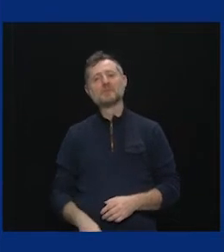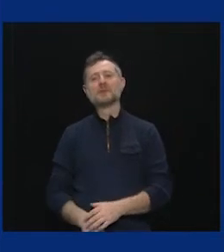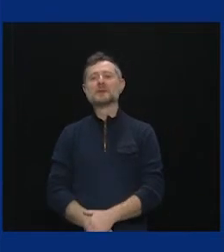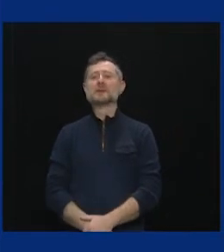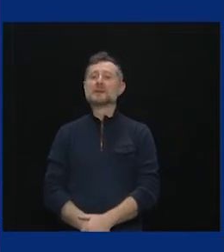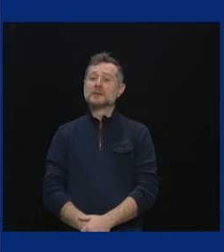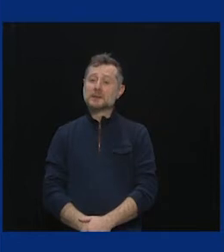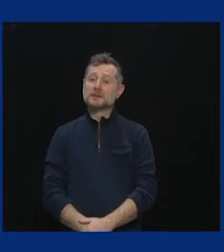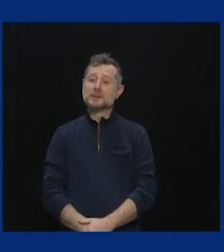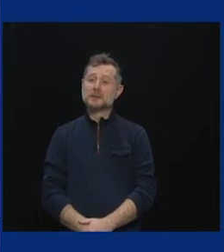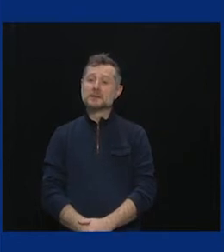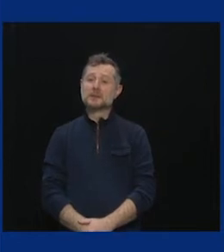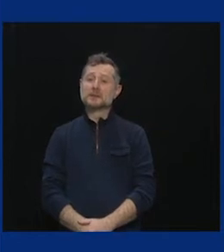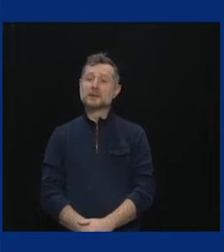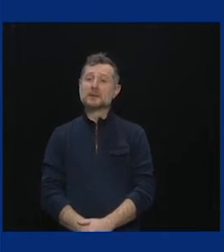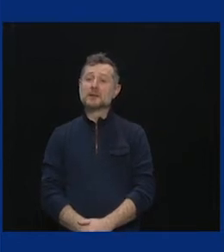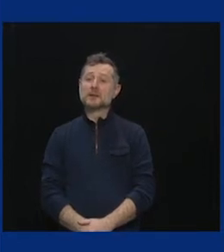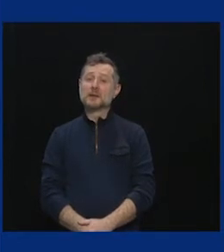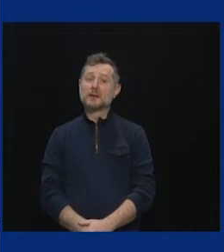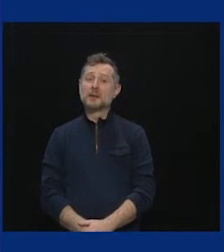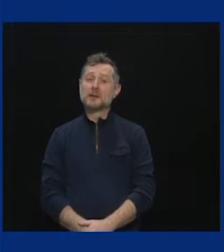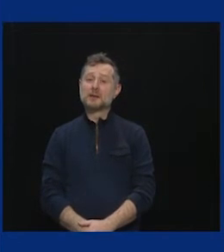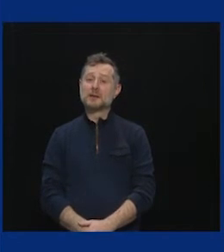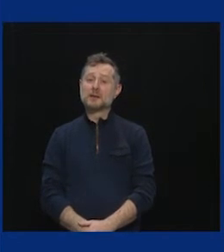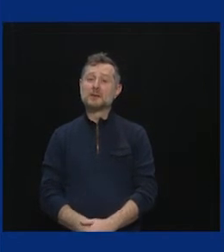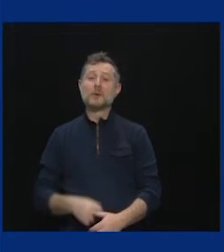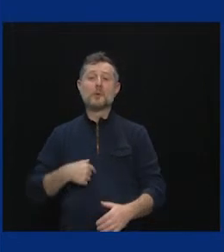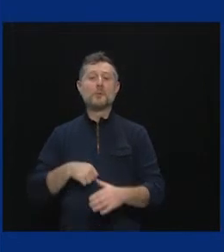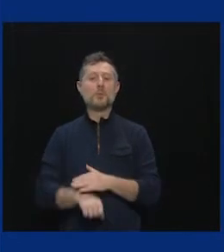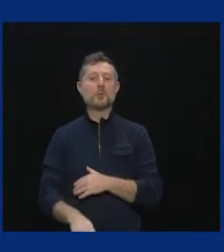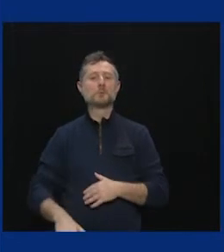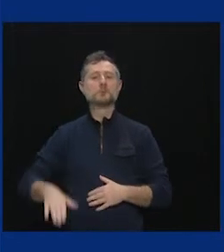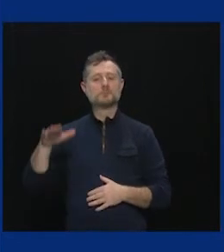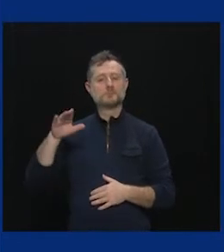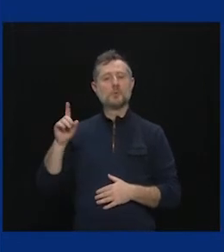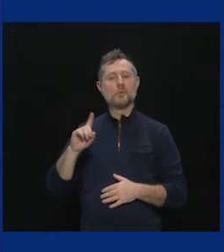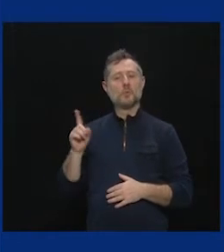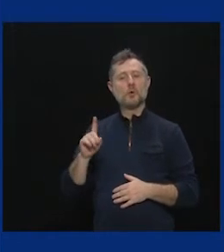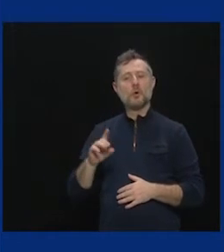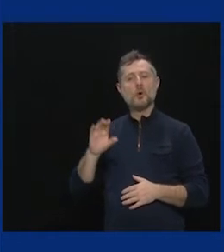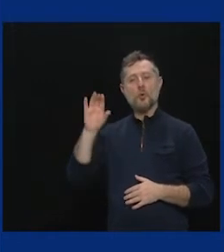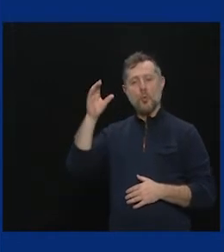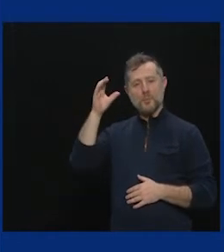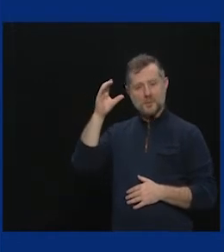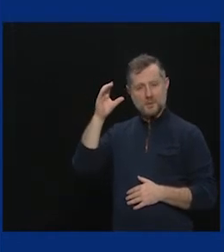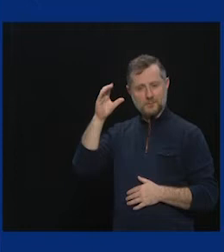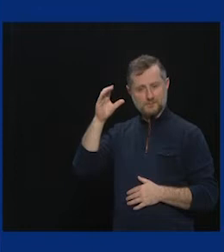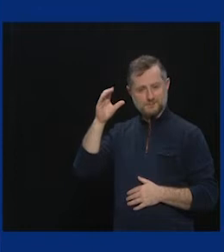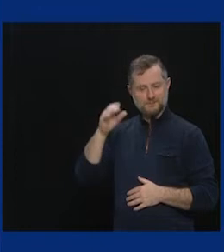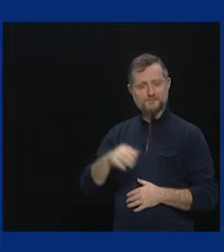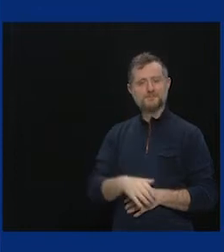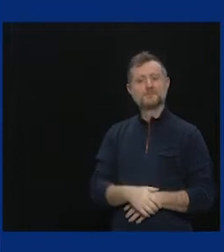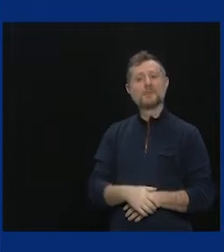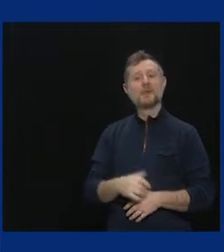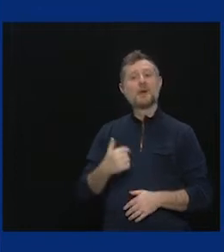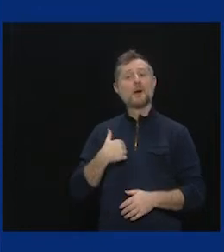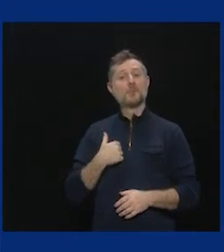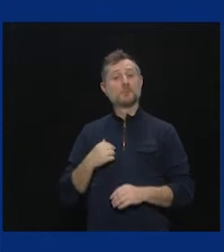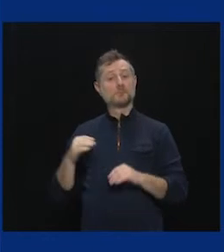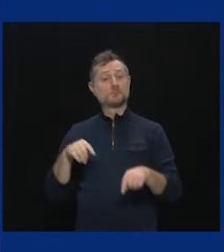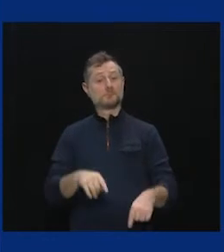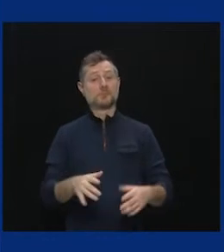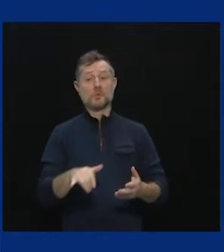Council. I was born and raised in Colombia, and I come to New York when I'm 17 years